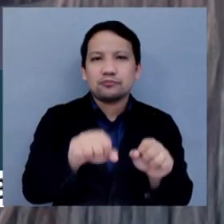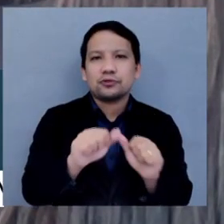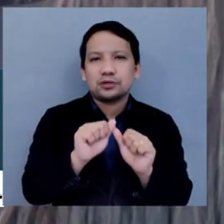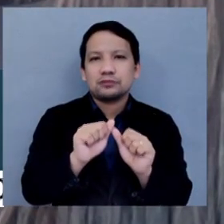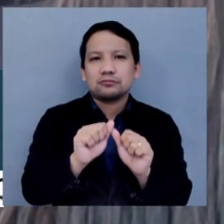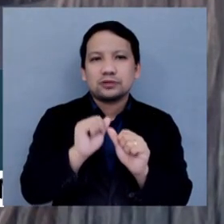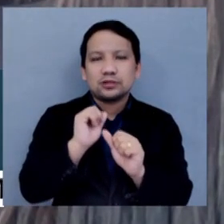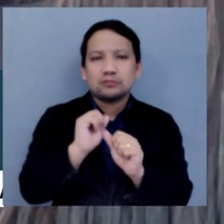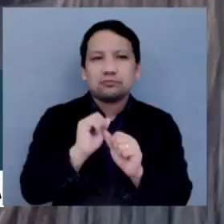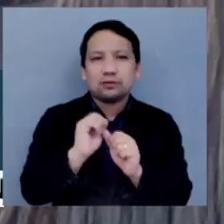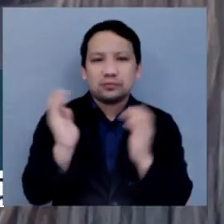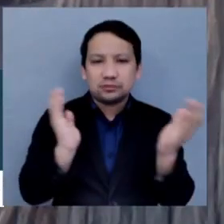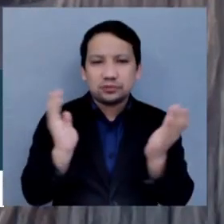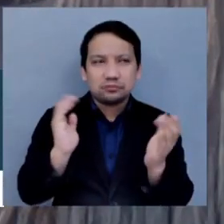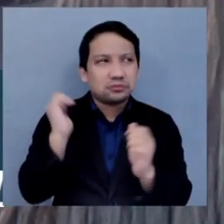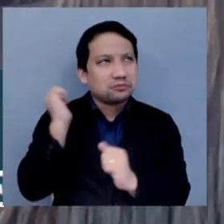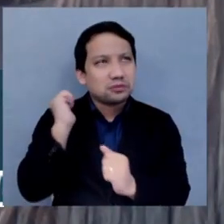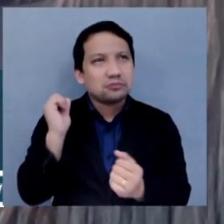they are expecting